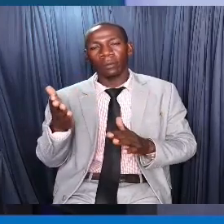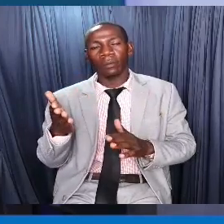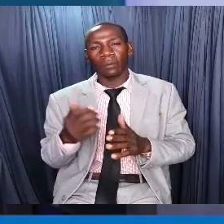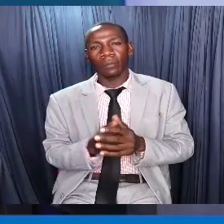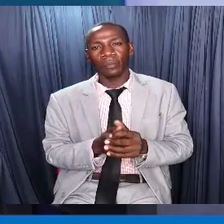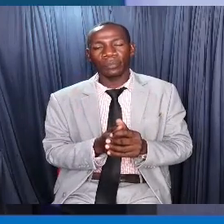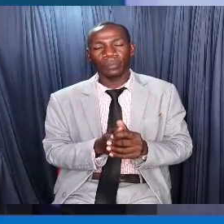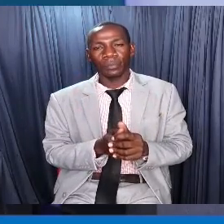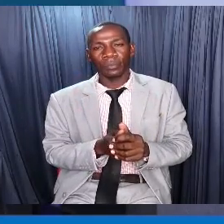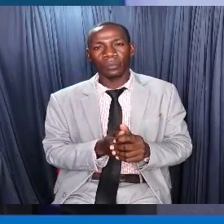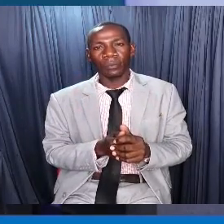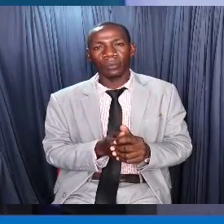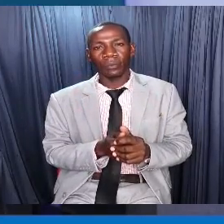him.